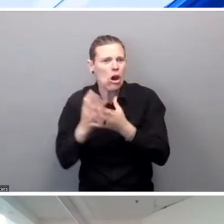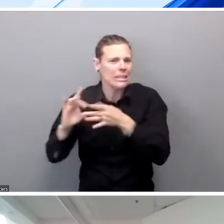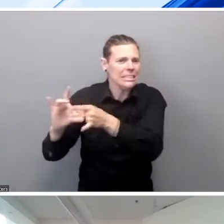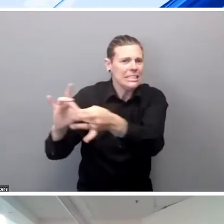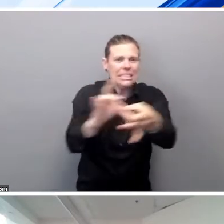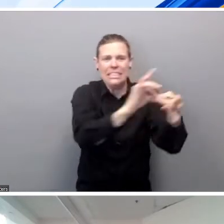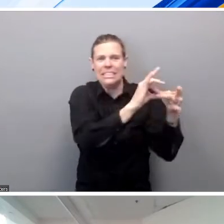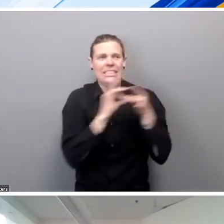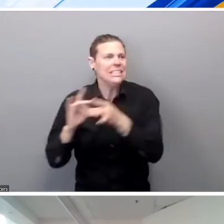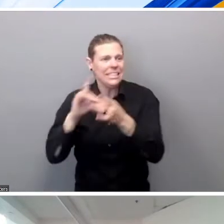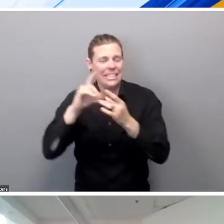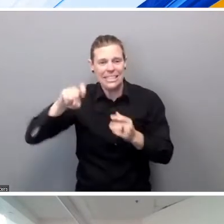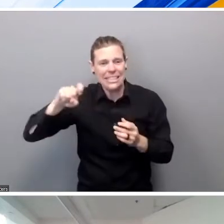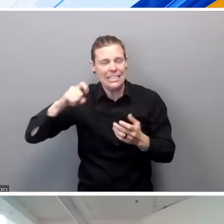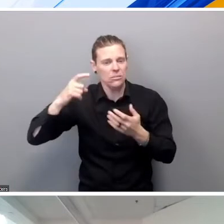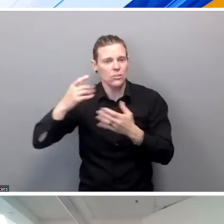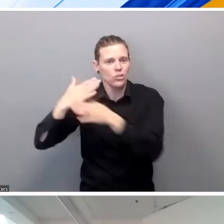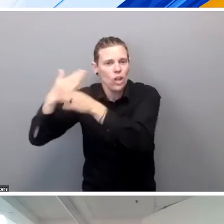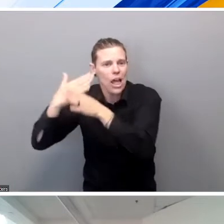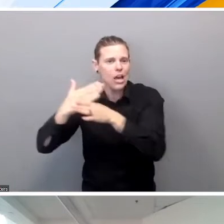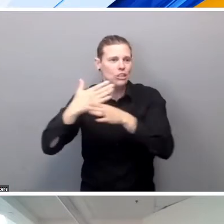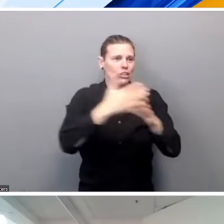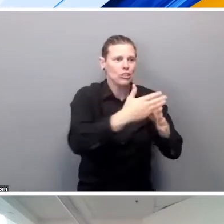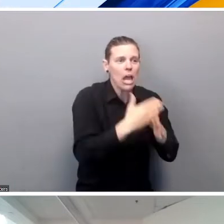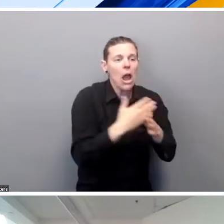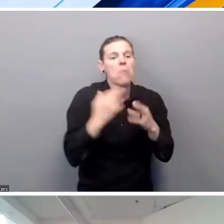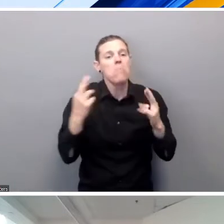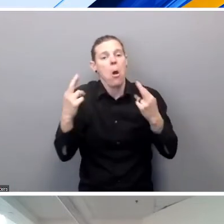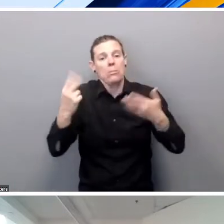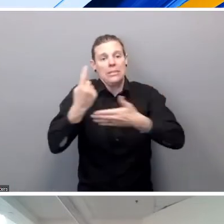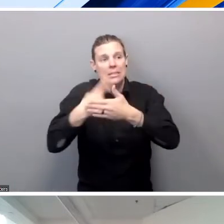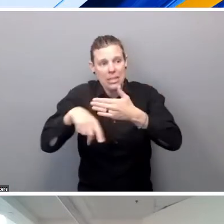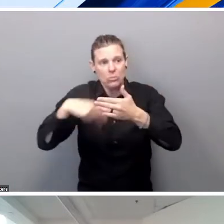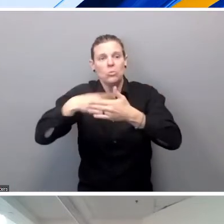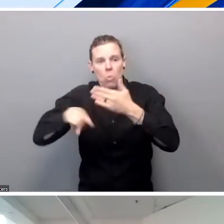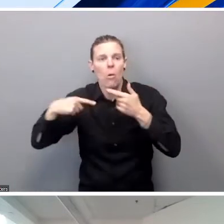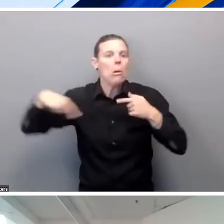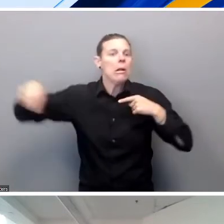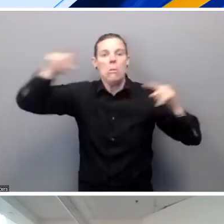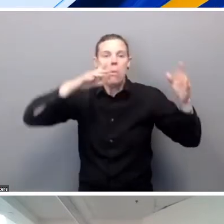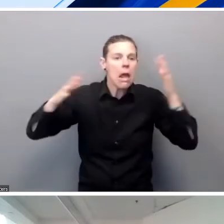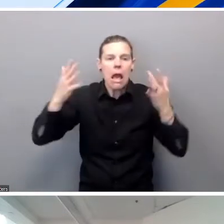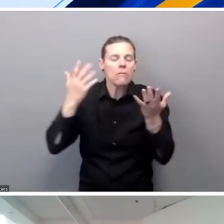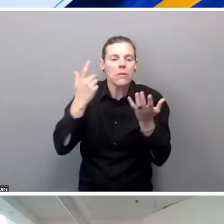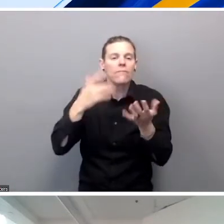have answers over the next few weeks. Thank you so much.